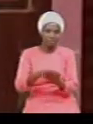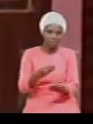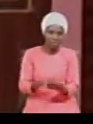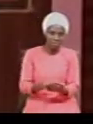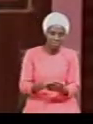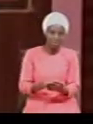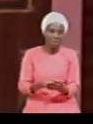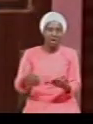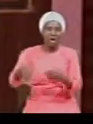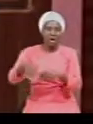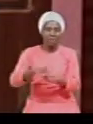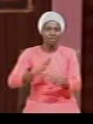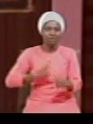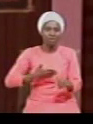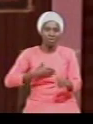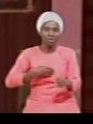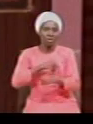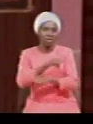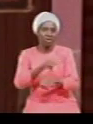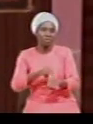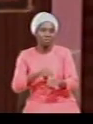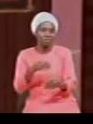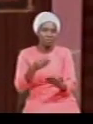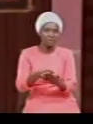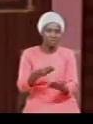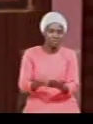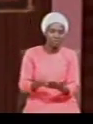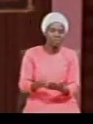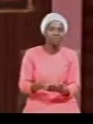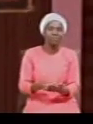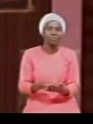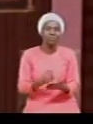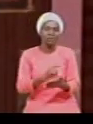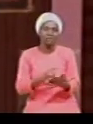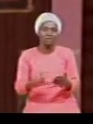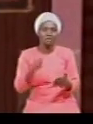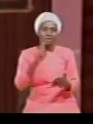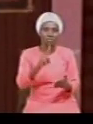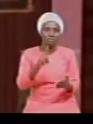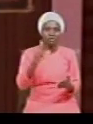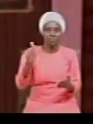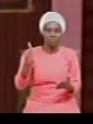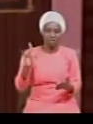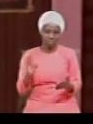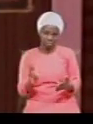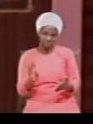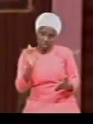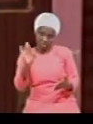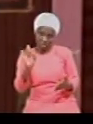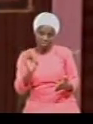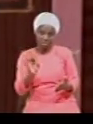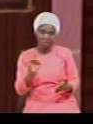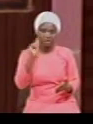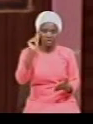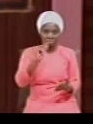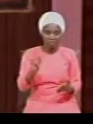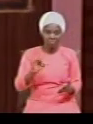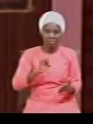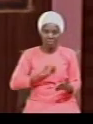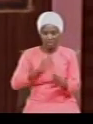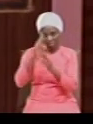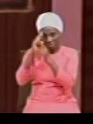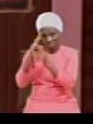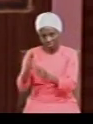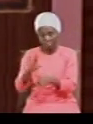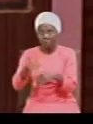Above fine gold, verse 128, therefore I esteem all